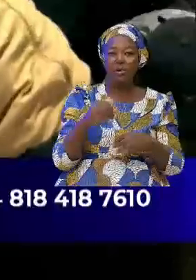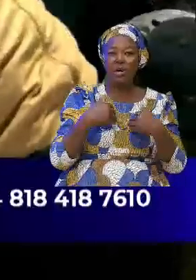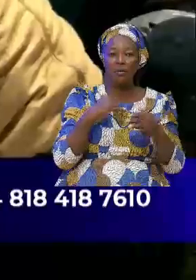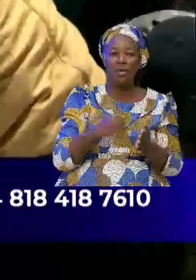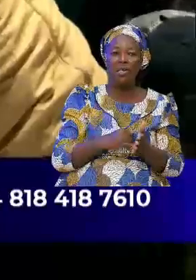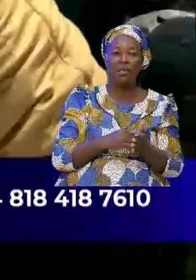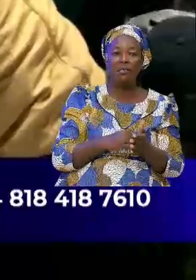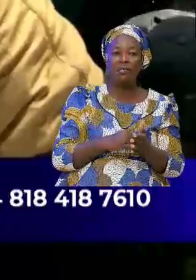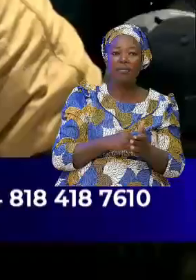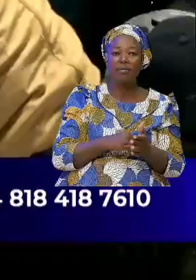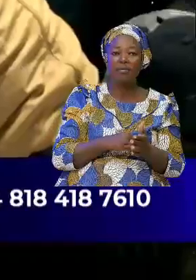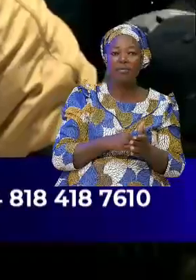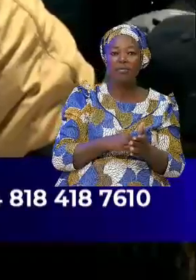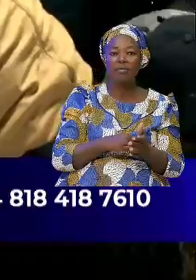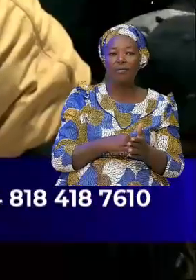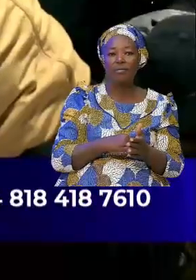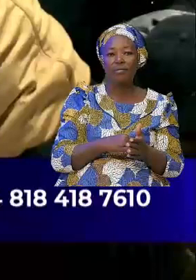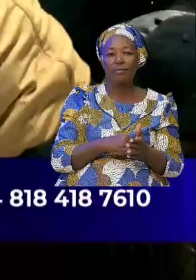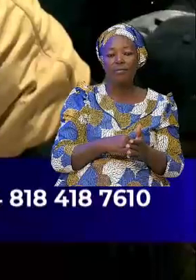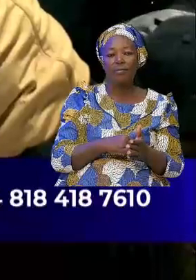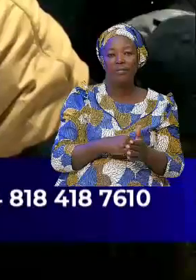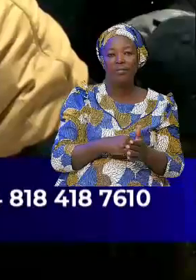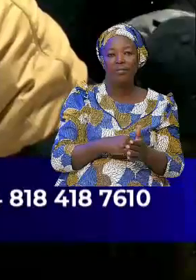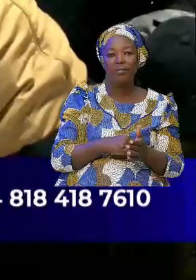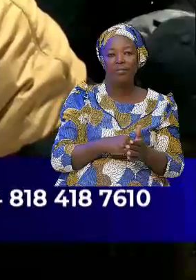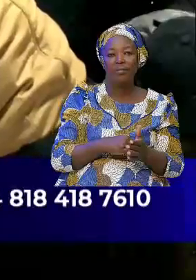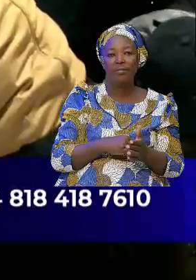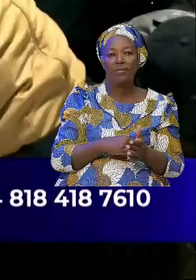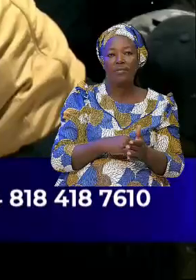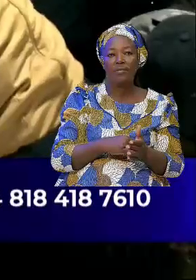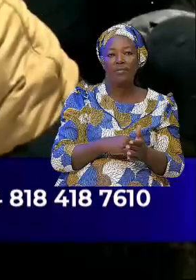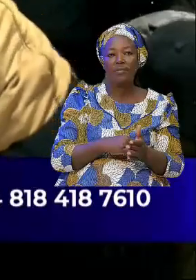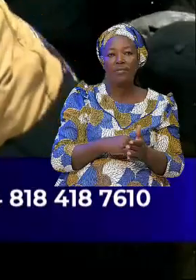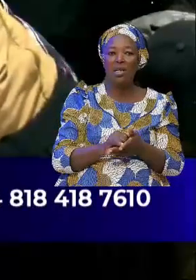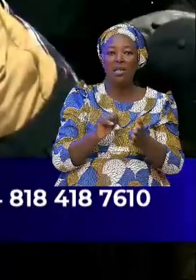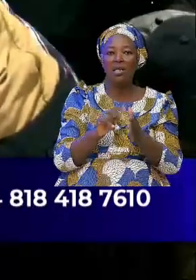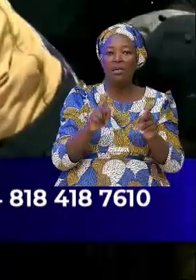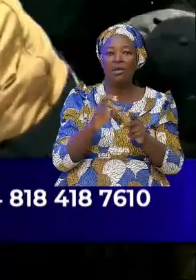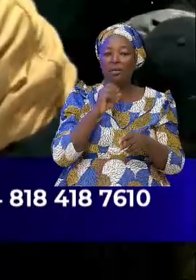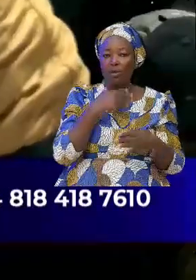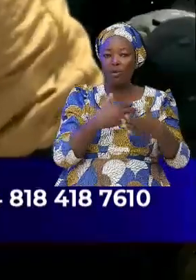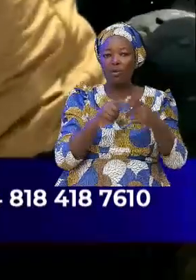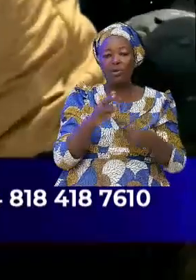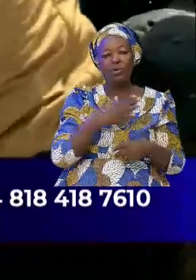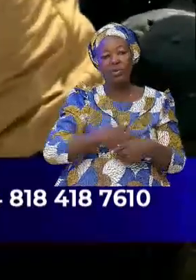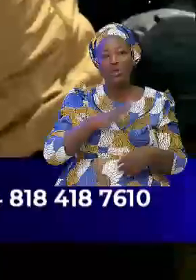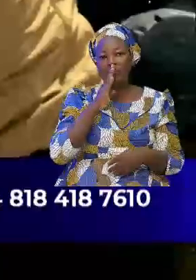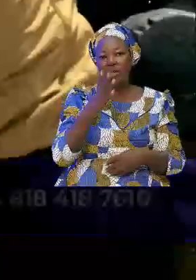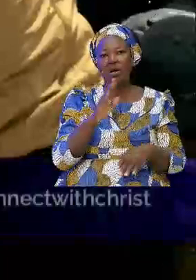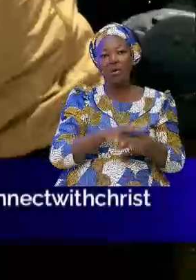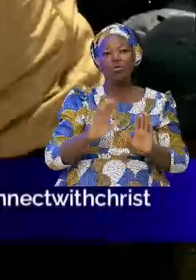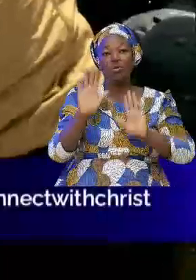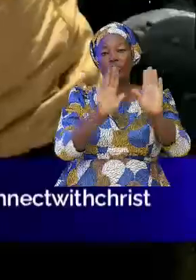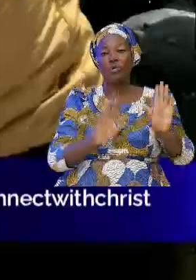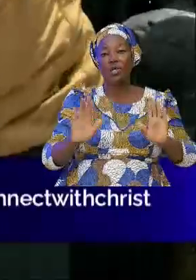other regional headquarters, as well as local government headquarters, so that it can be close to